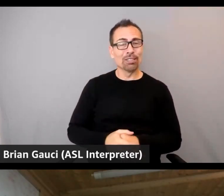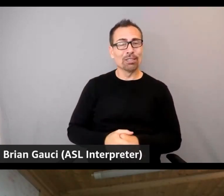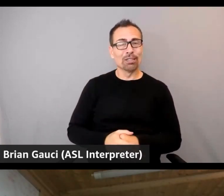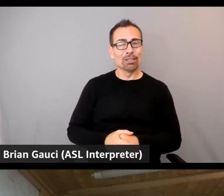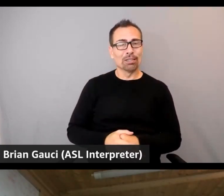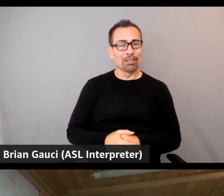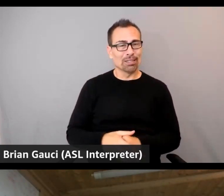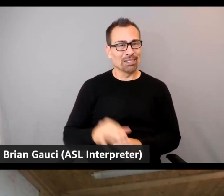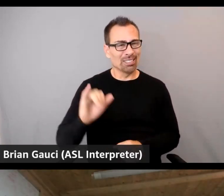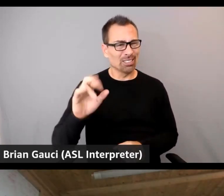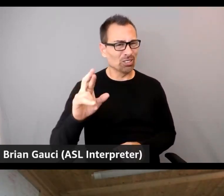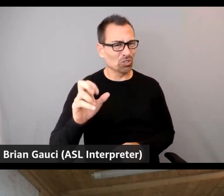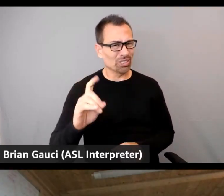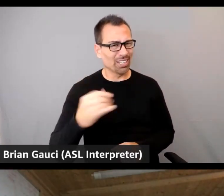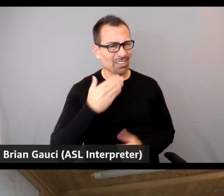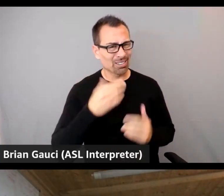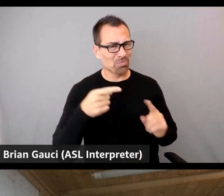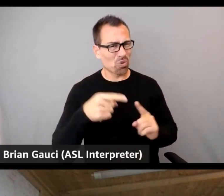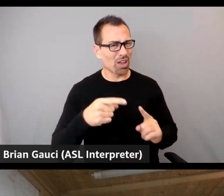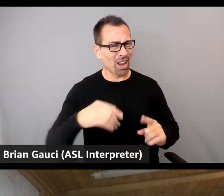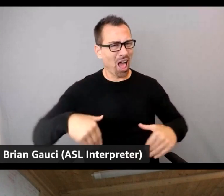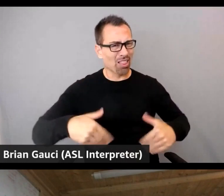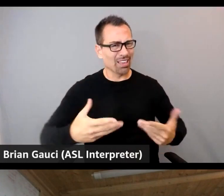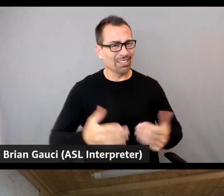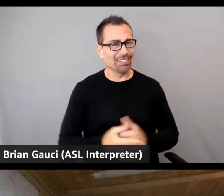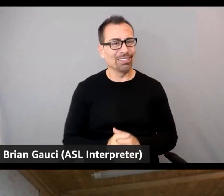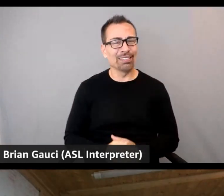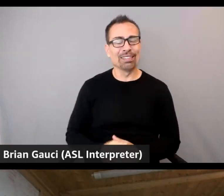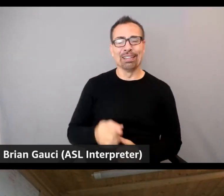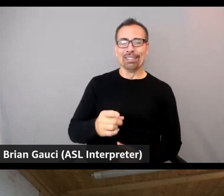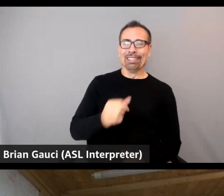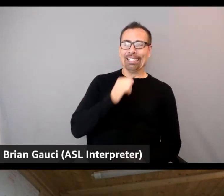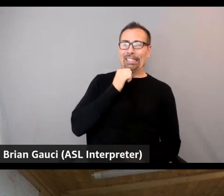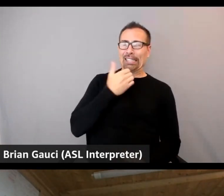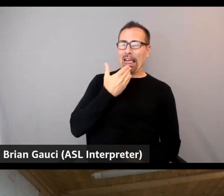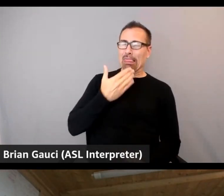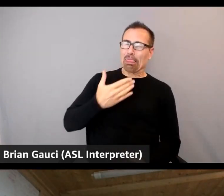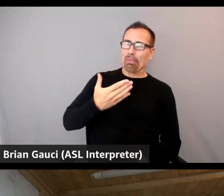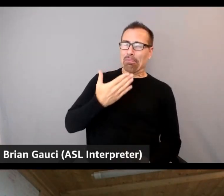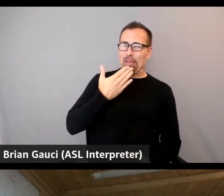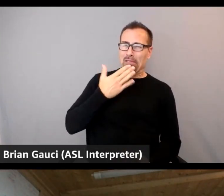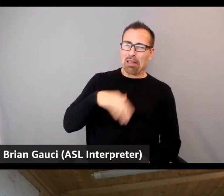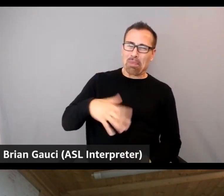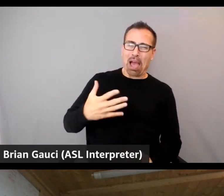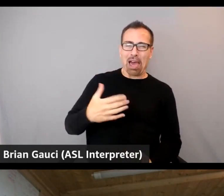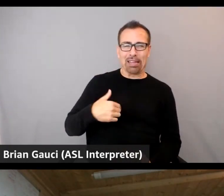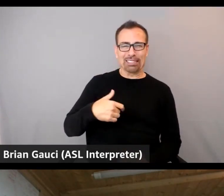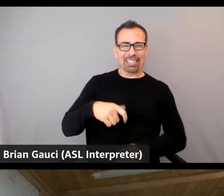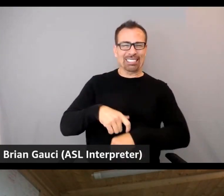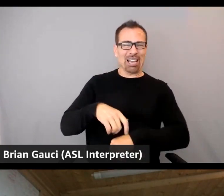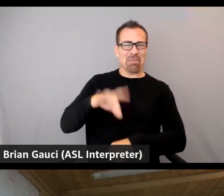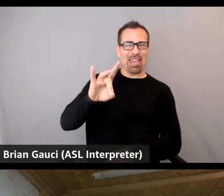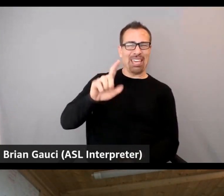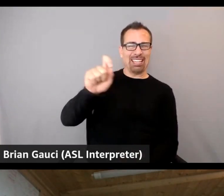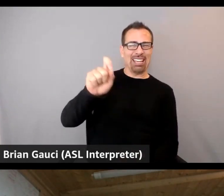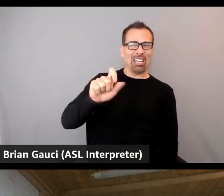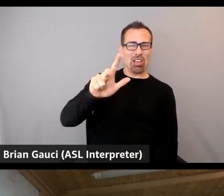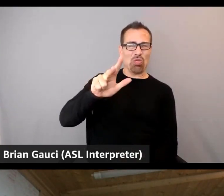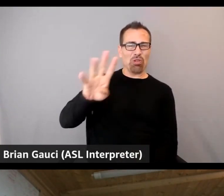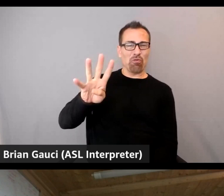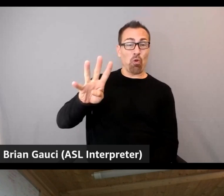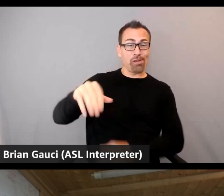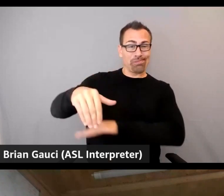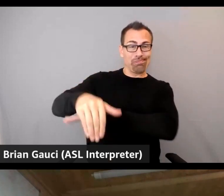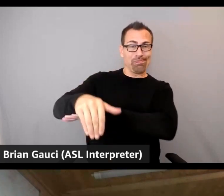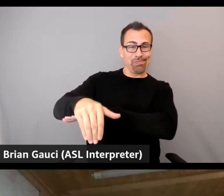up to be on the Oh, show? it's not too late. You can see the sun is still out. It's 8 p.m. Well, yeah, 8:34 p.m. in Ireland here. So I'm in